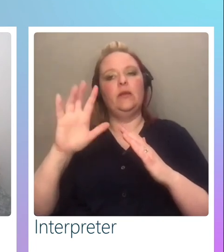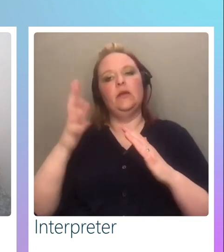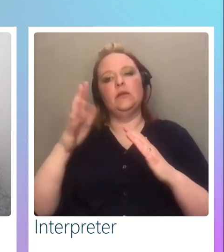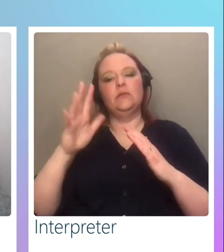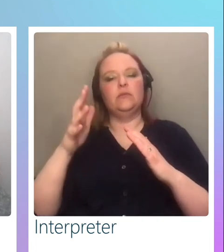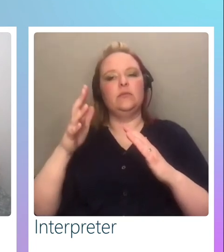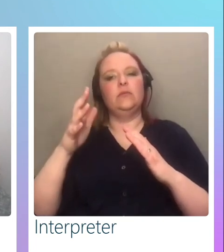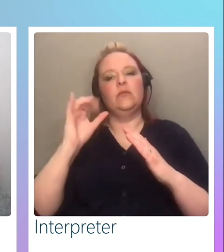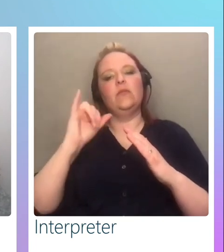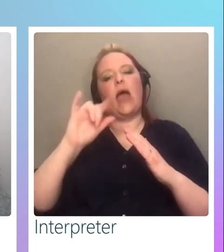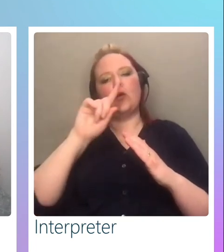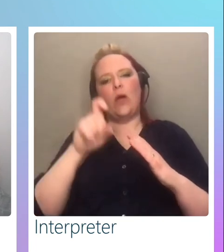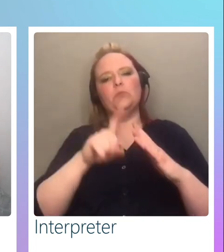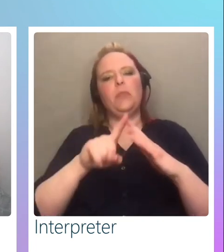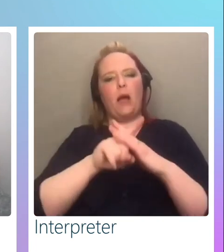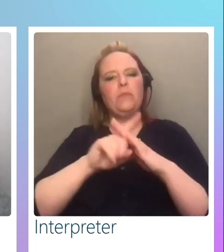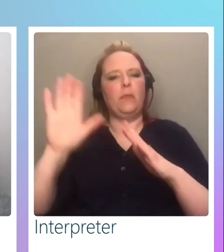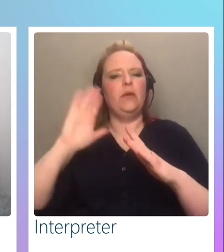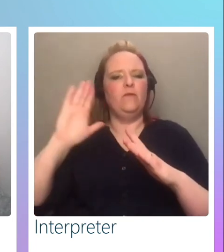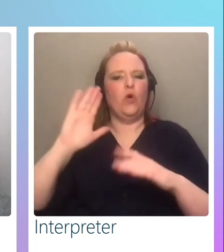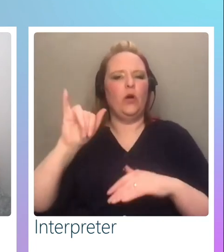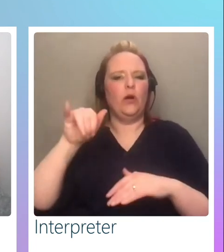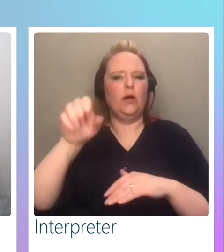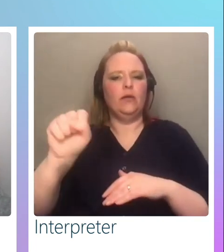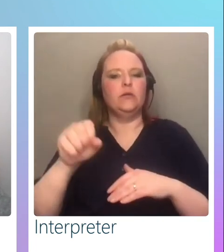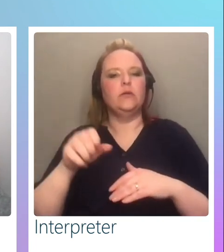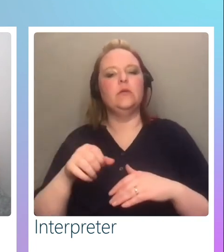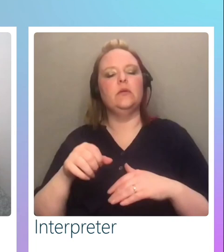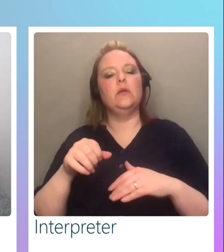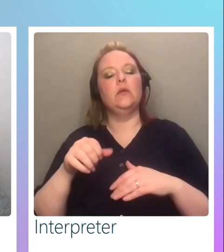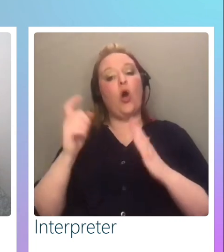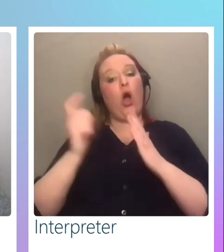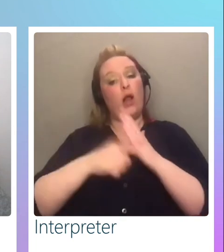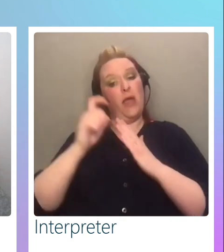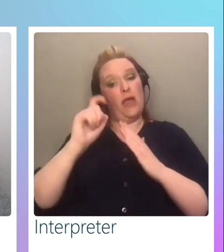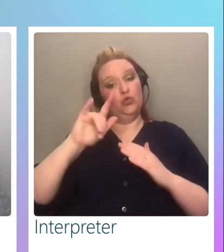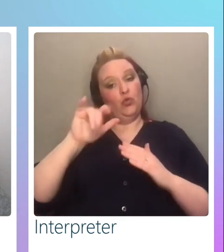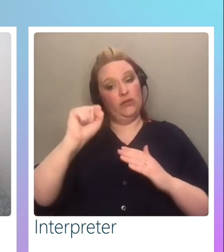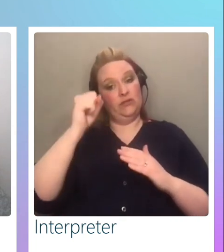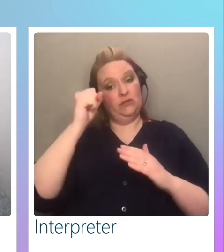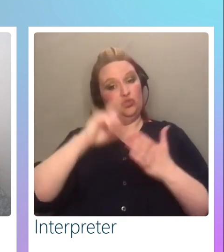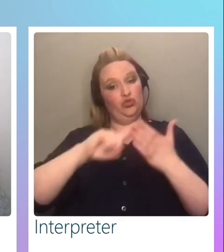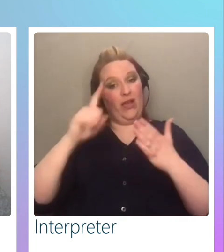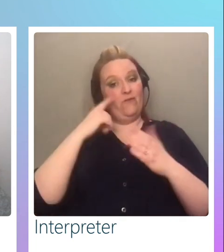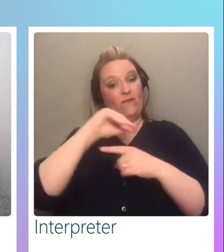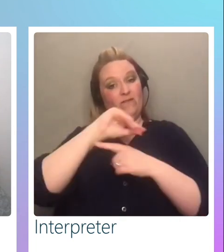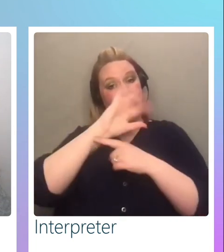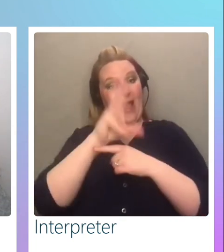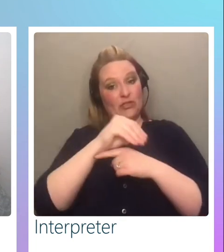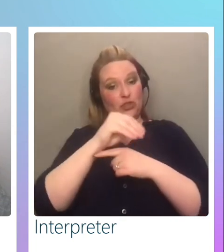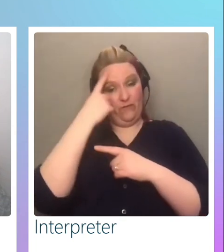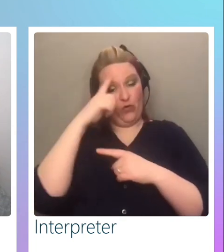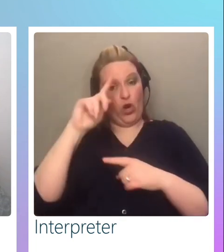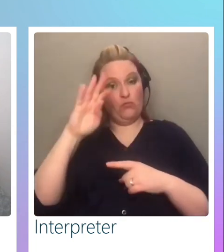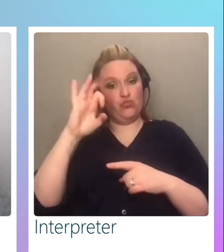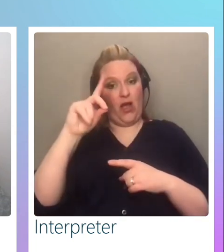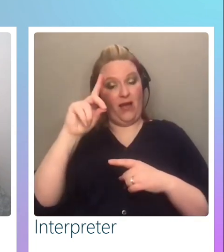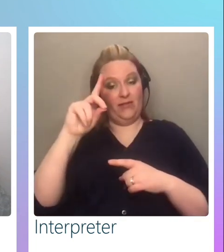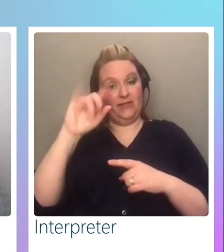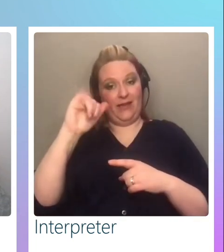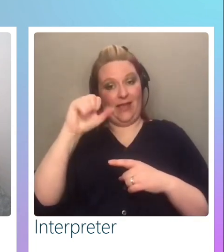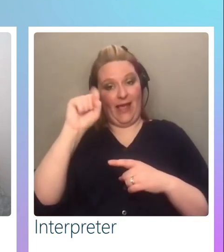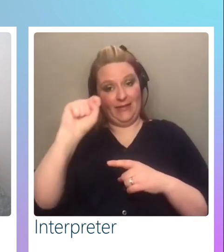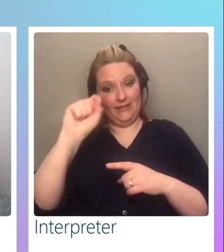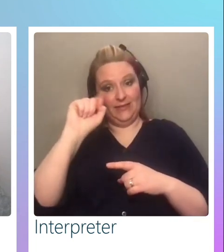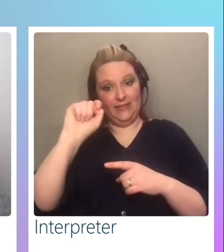That question's definitely come up before, and there's automated tools to check for flashing on like broadcast TV type stuff. But I don't know of